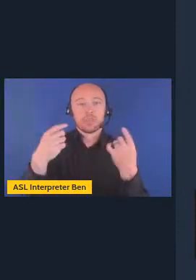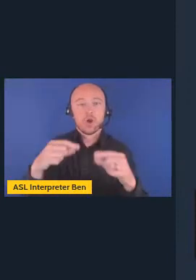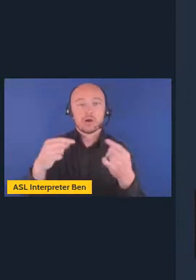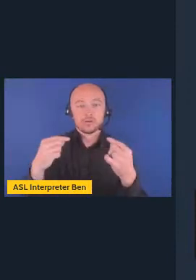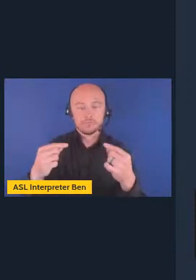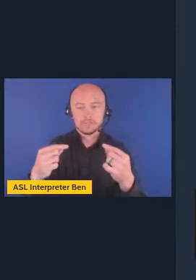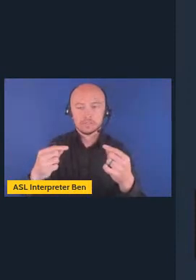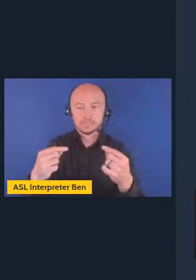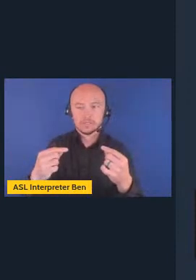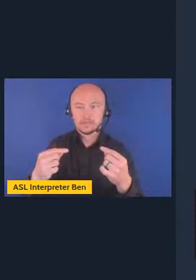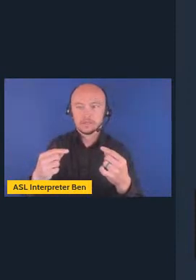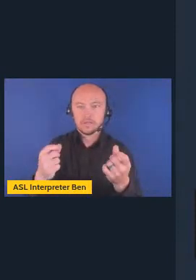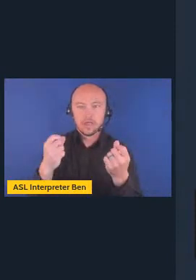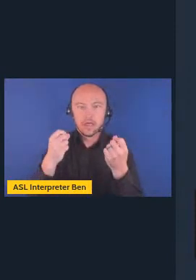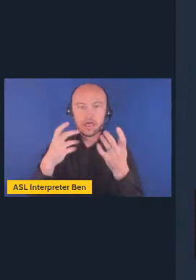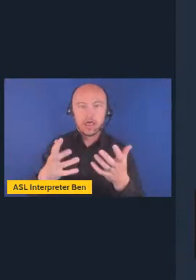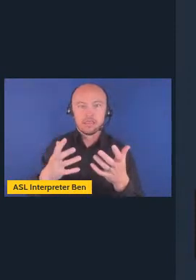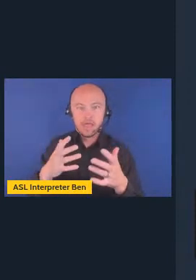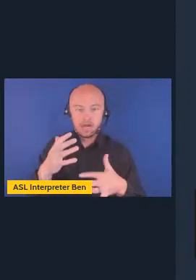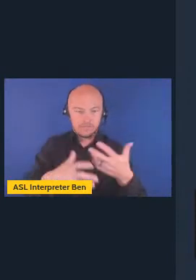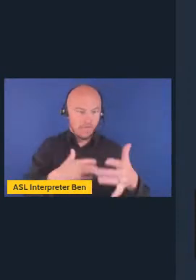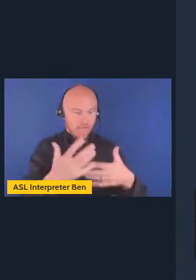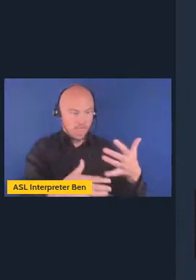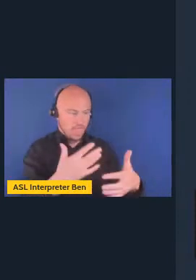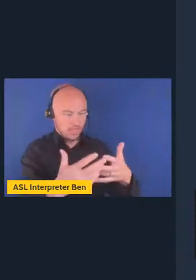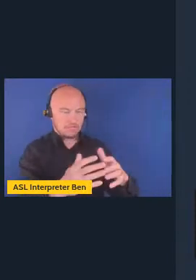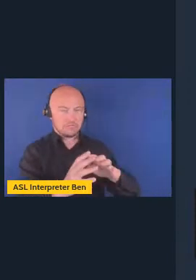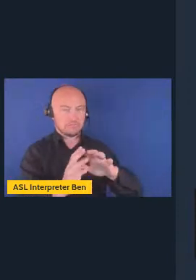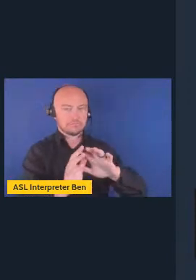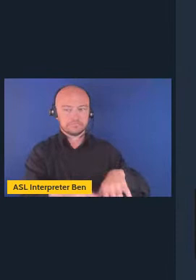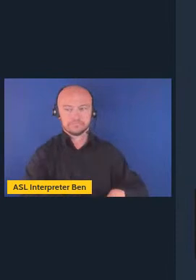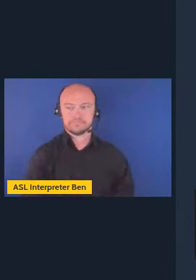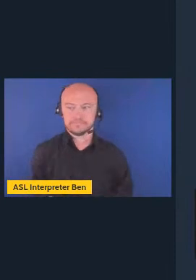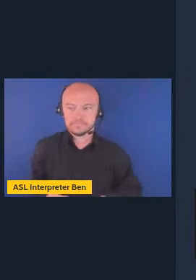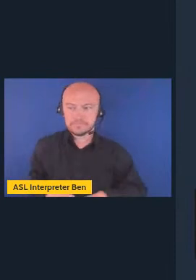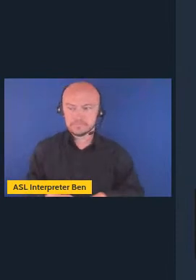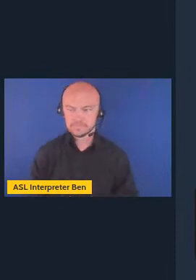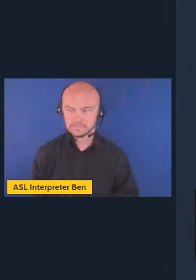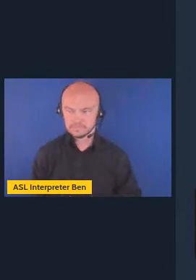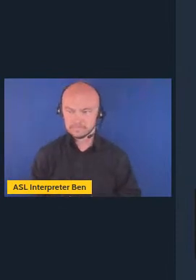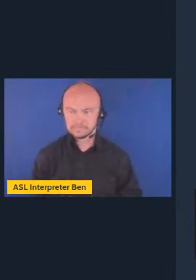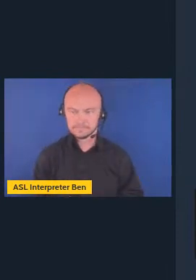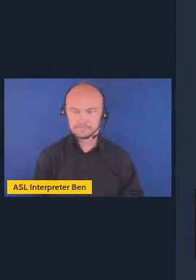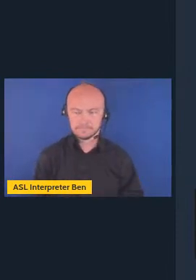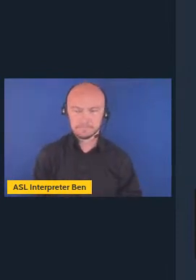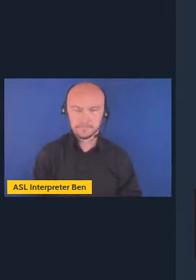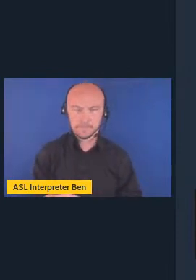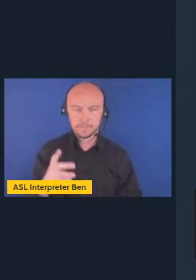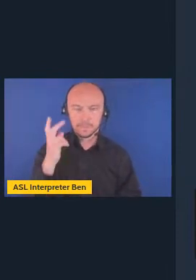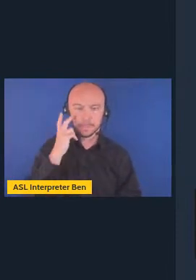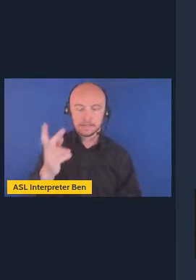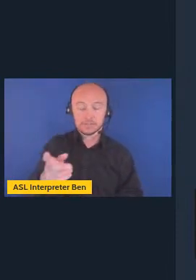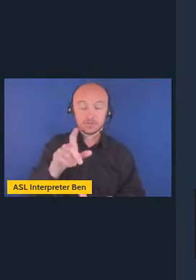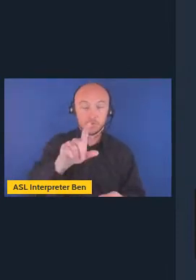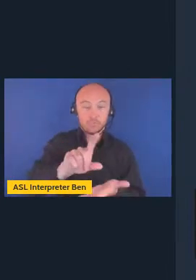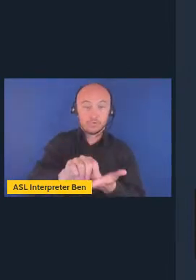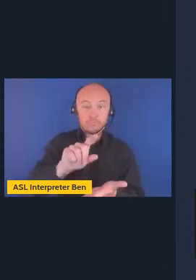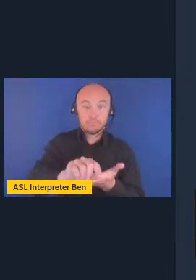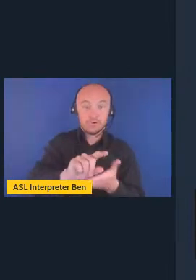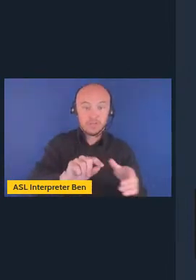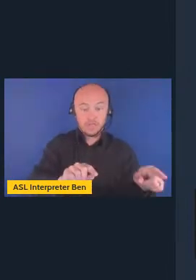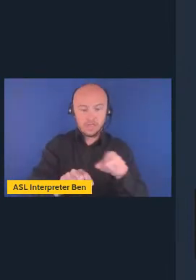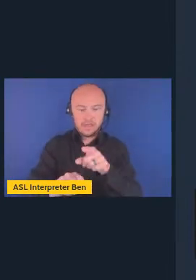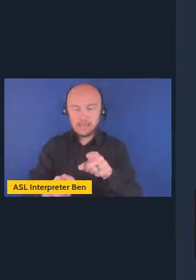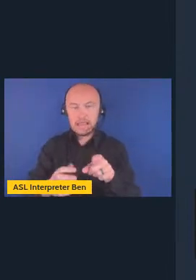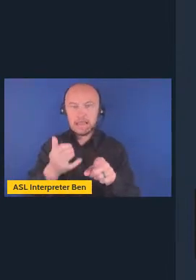of paper cuts have been removed from this flow. So all required options are now parsed correctly and will print a nice error message if